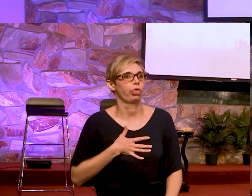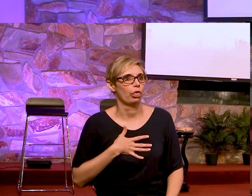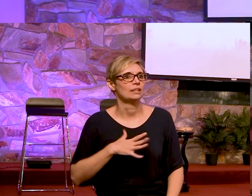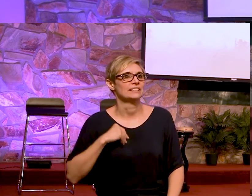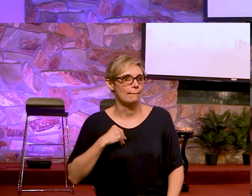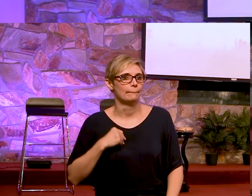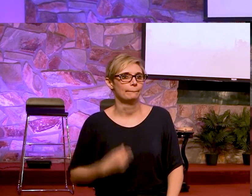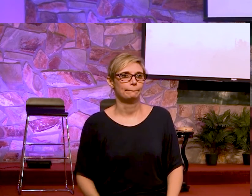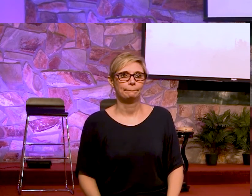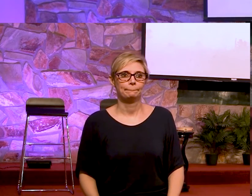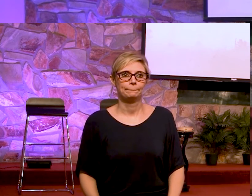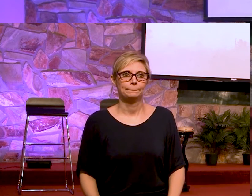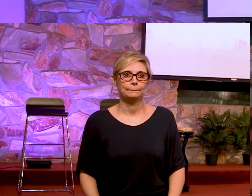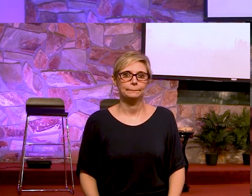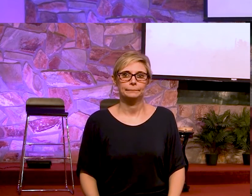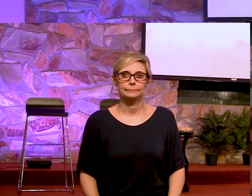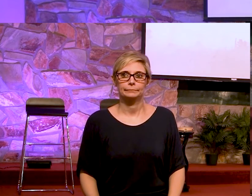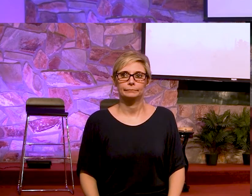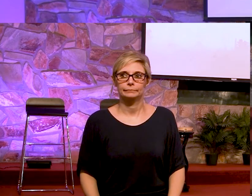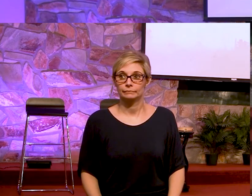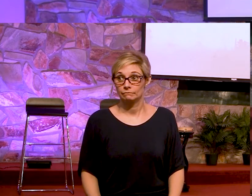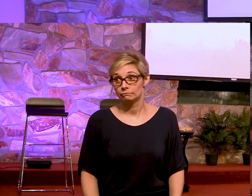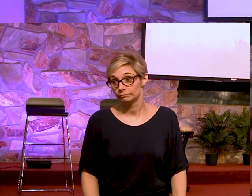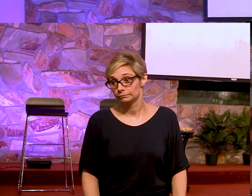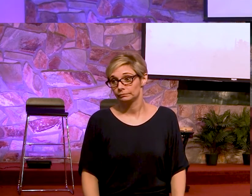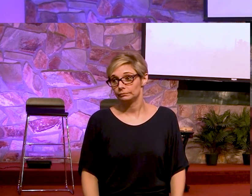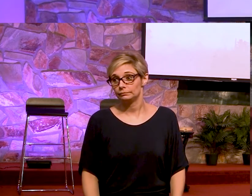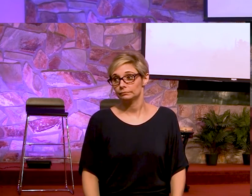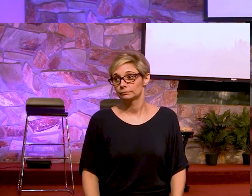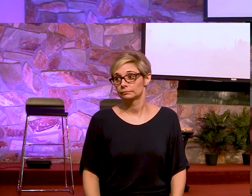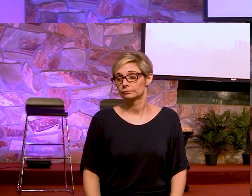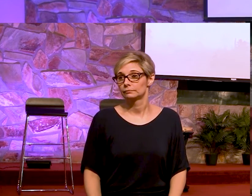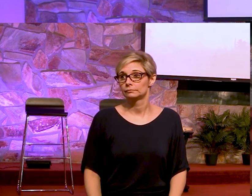with this emotion called discouragement.